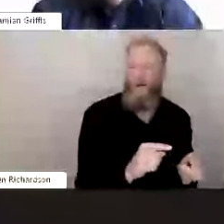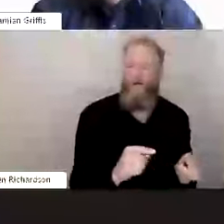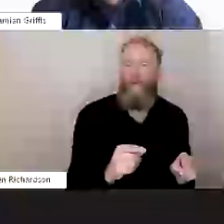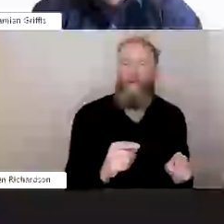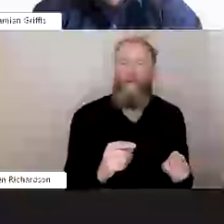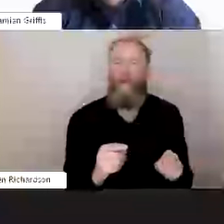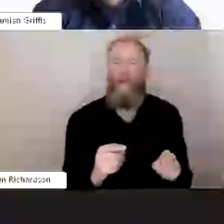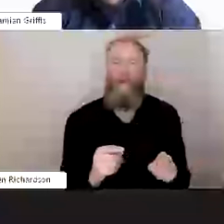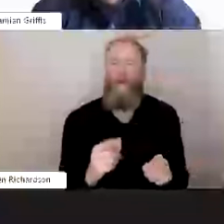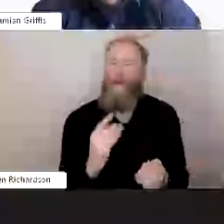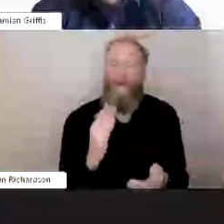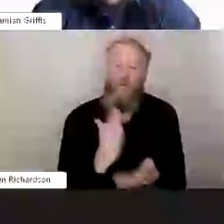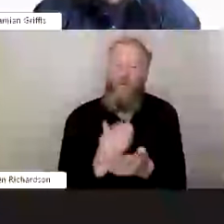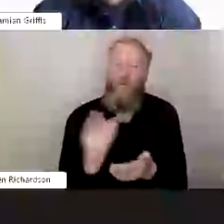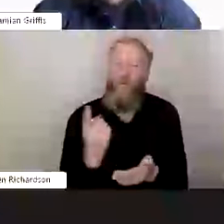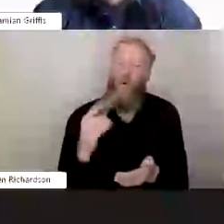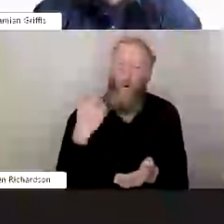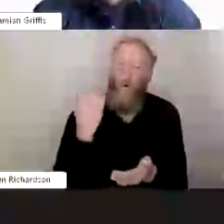And elders are always right.